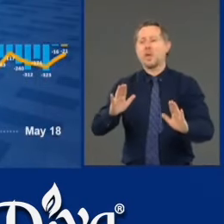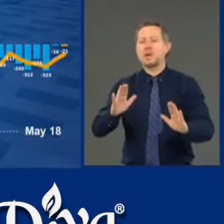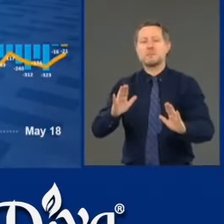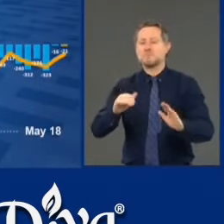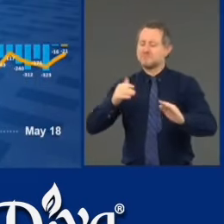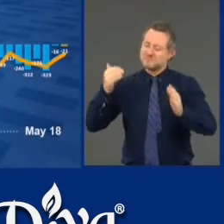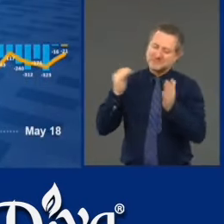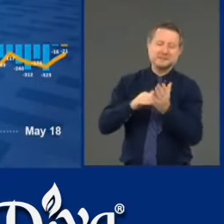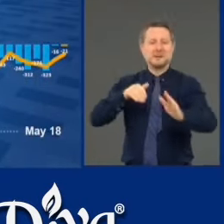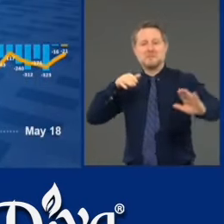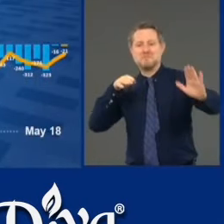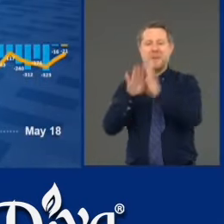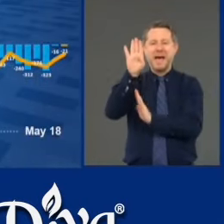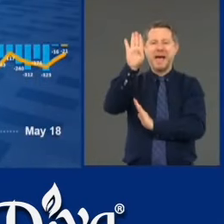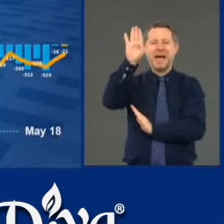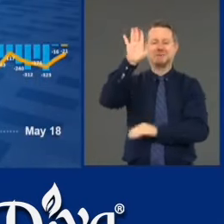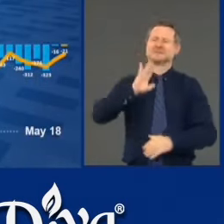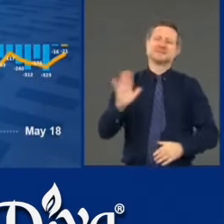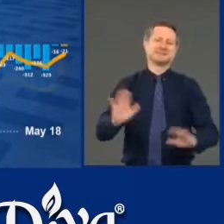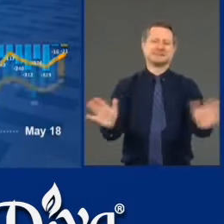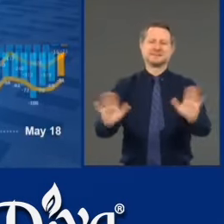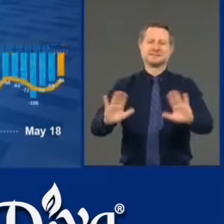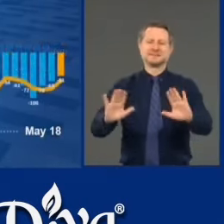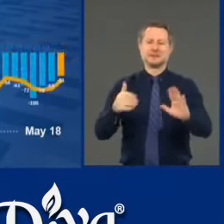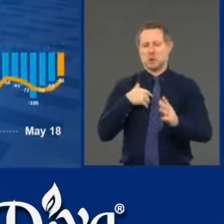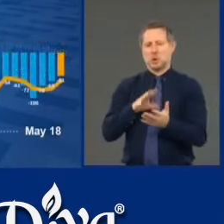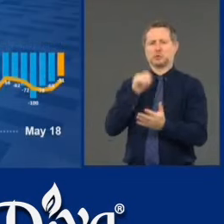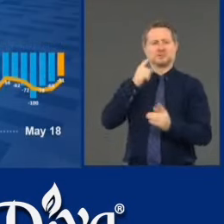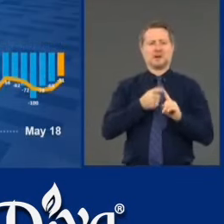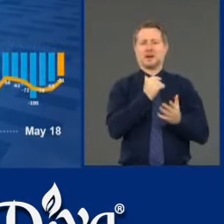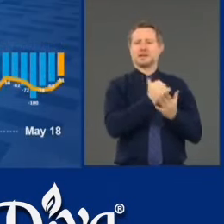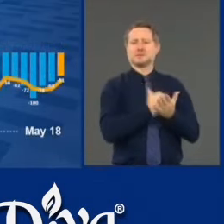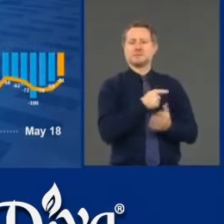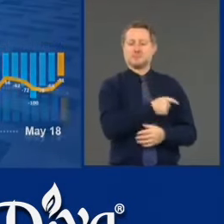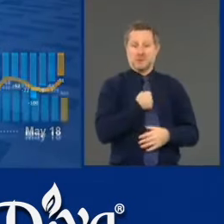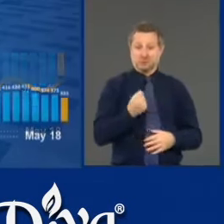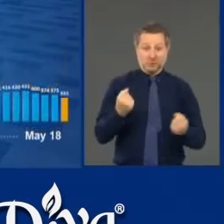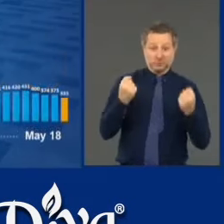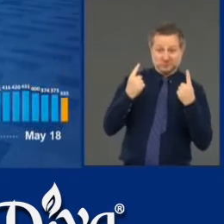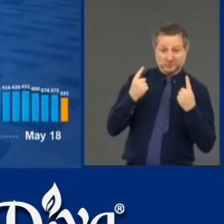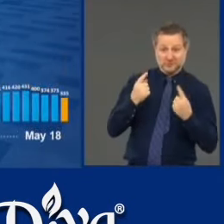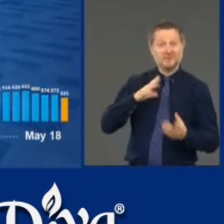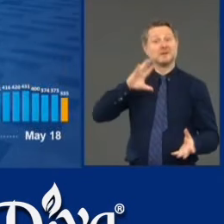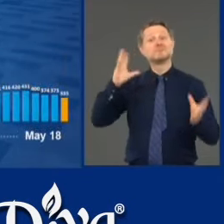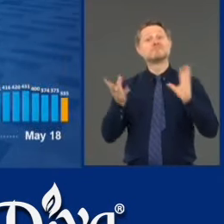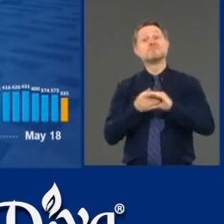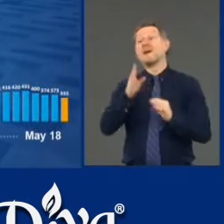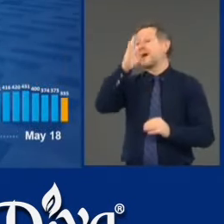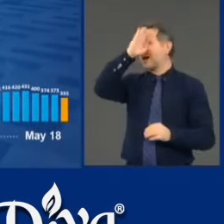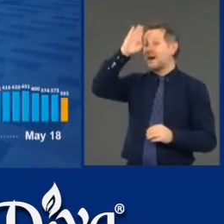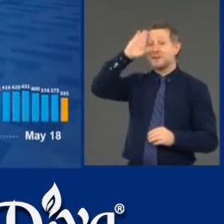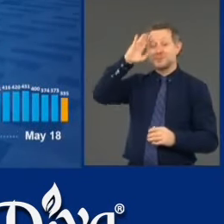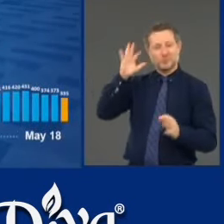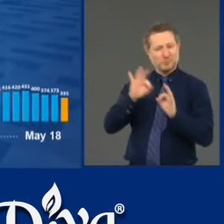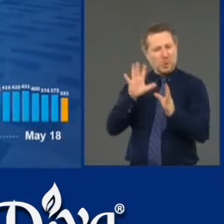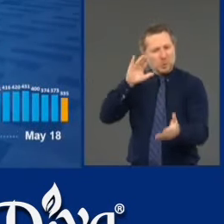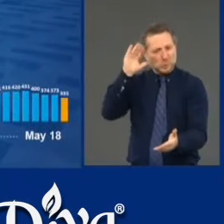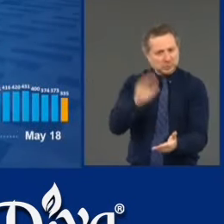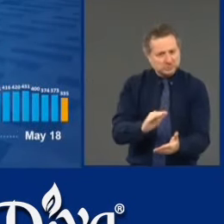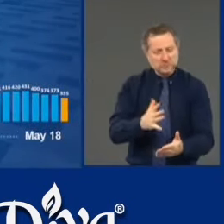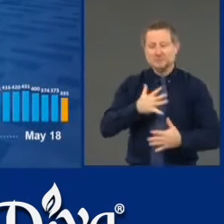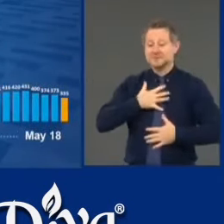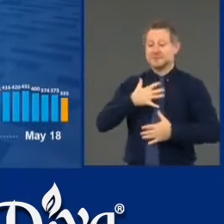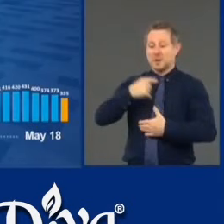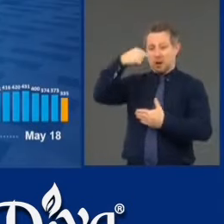it. Net change in total hospitalizations down, change in intubations down. Number of new cases, this